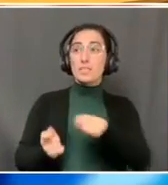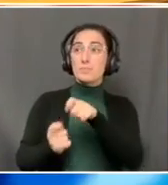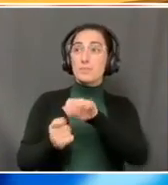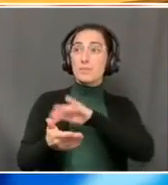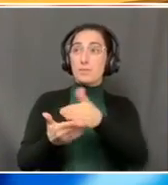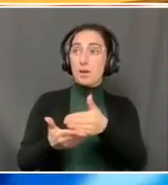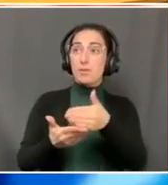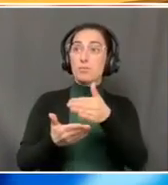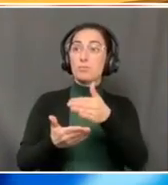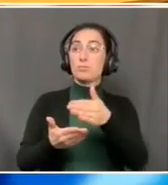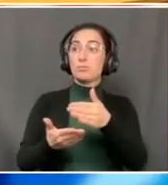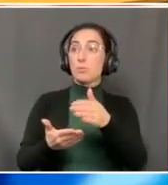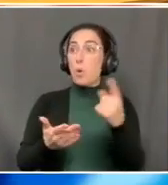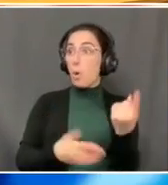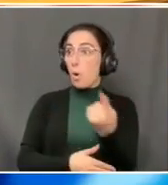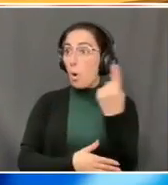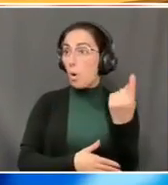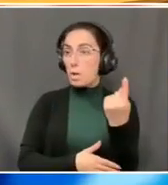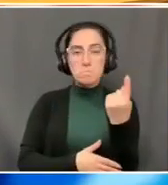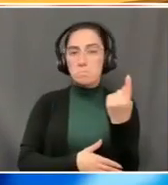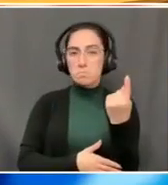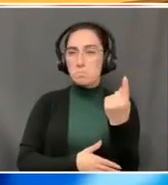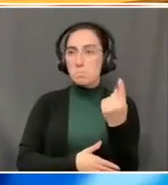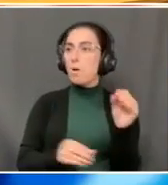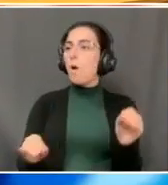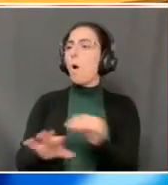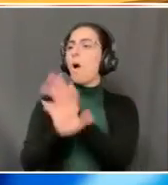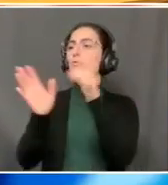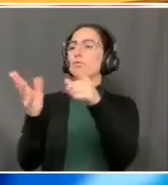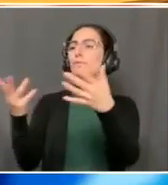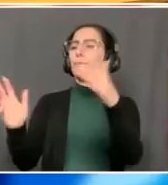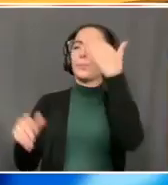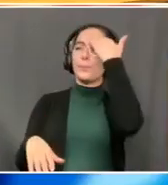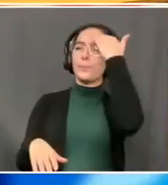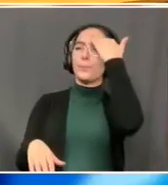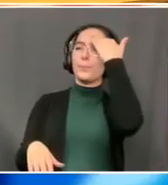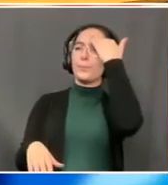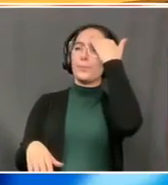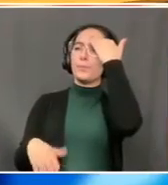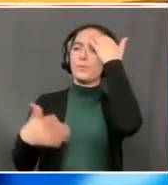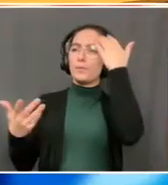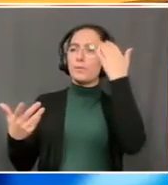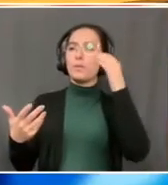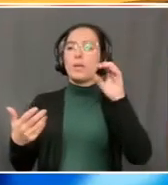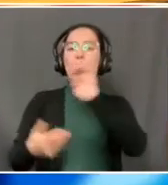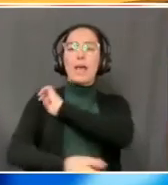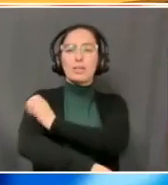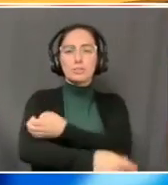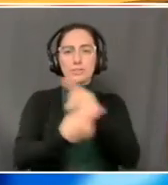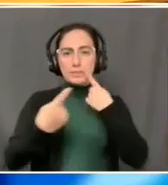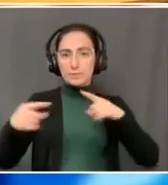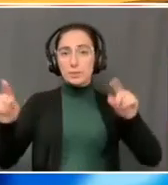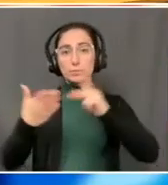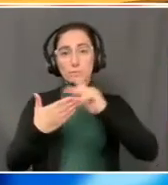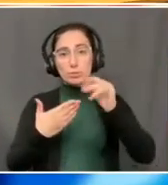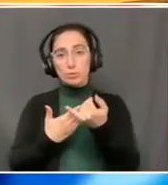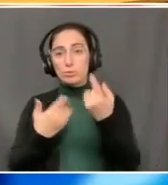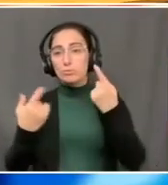sums. Obviously, you're well aware of substantial energy efficiency projects happening across the district that